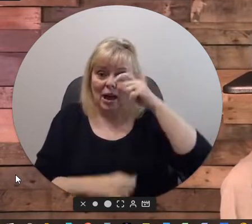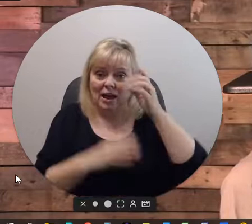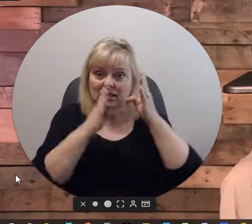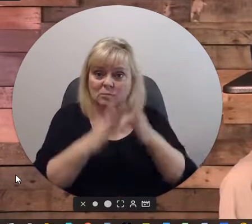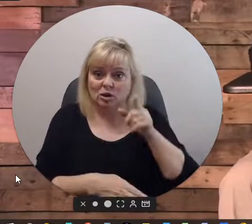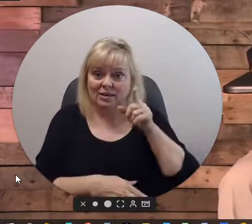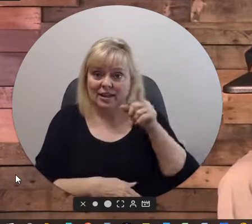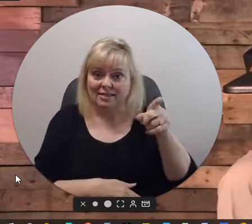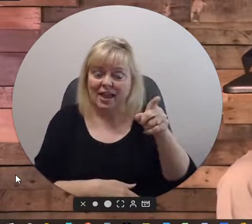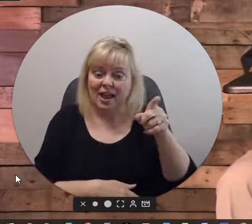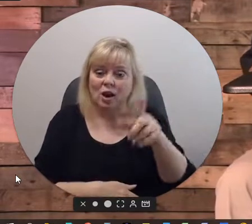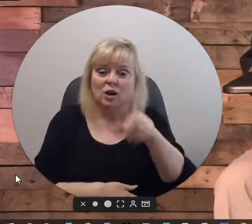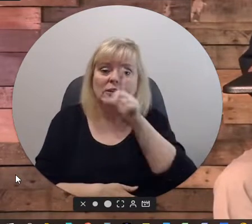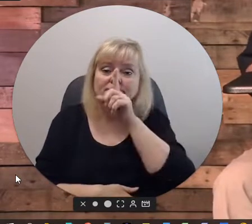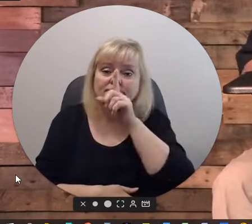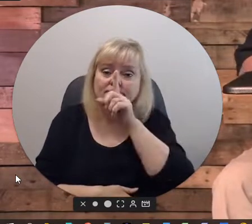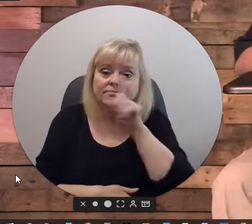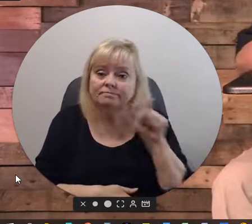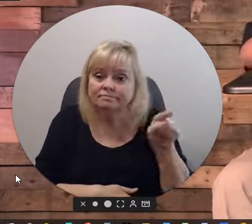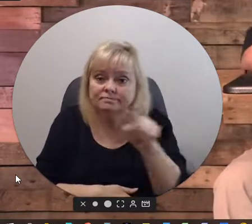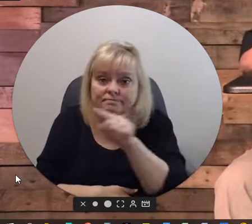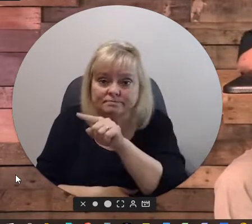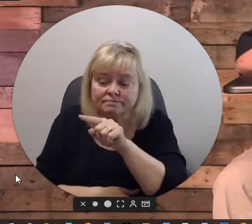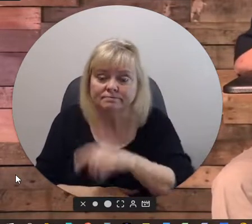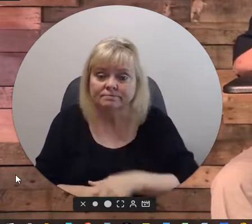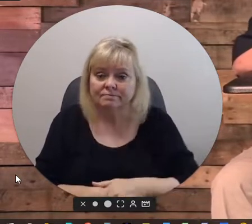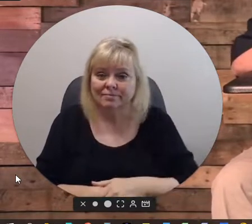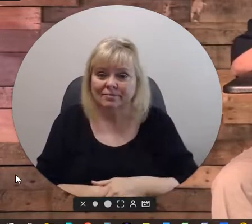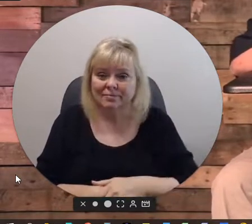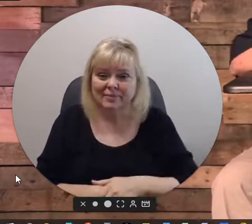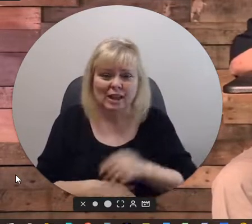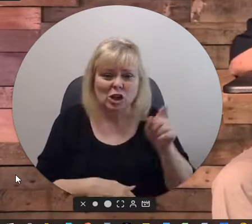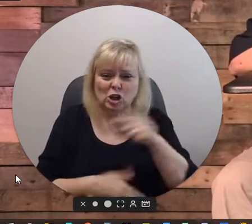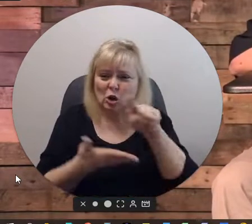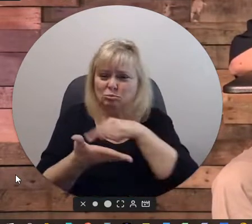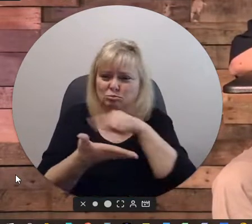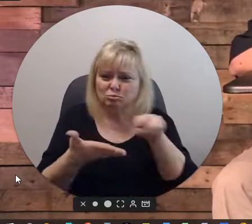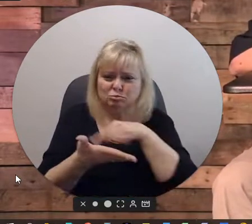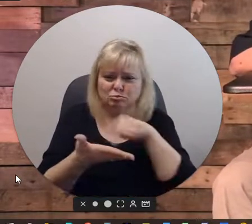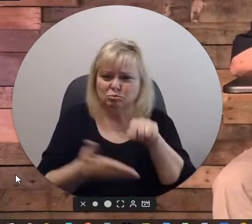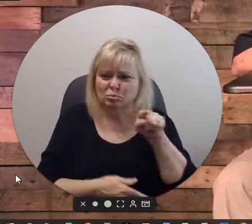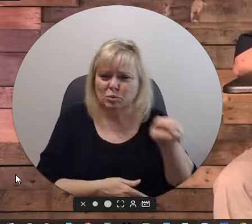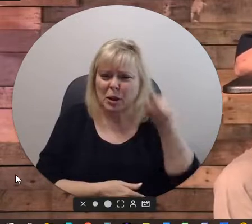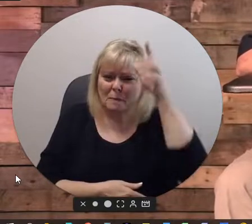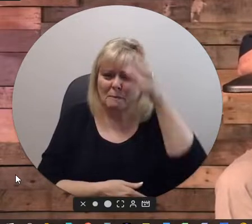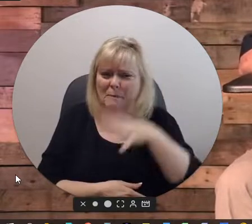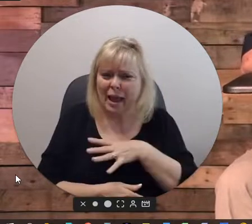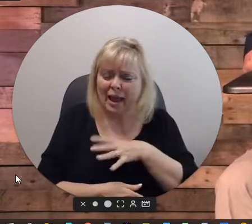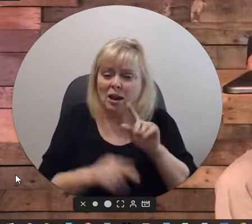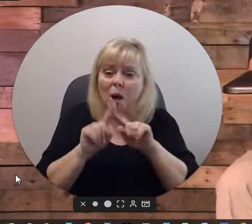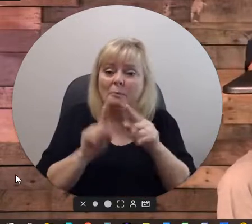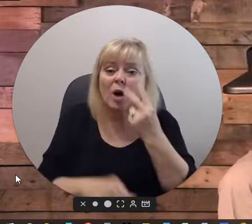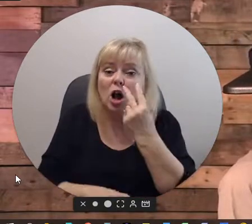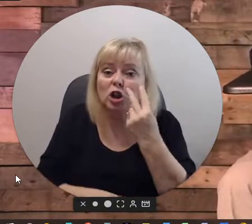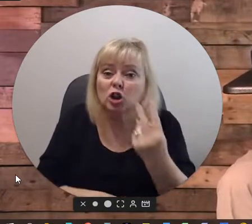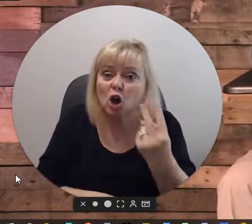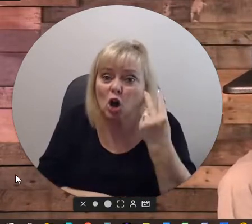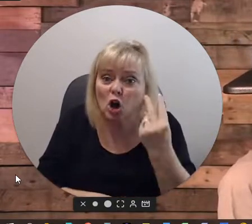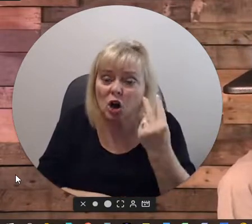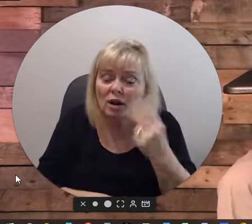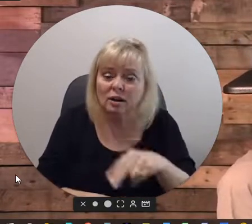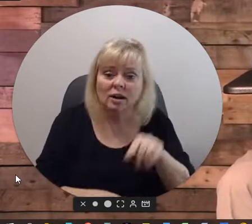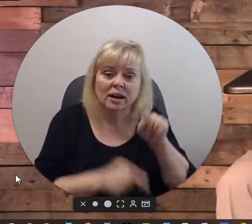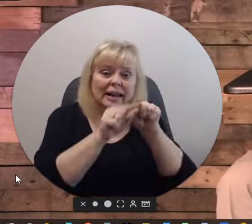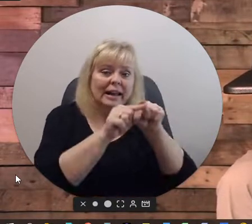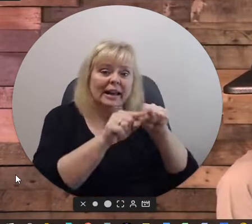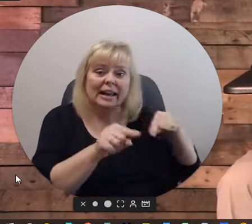the critic, saying, you criticize this man, but he brings more than water to our